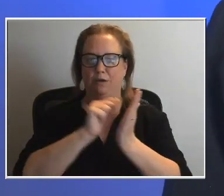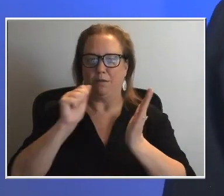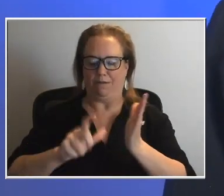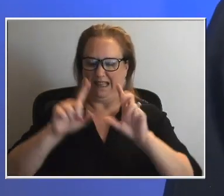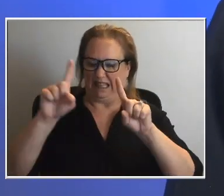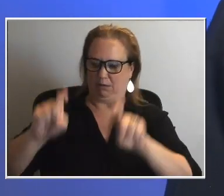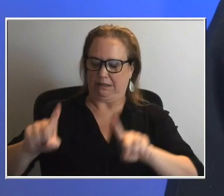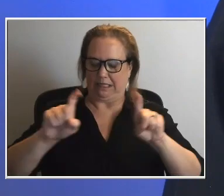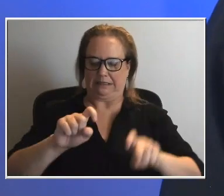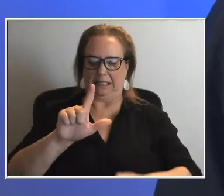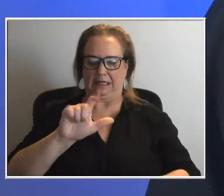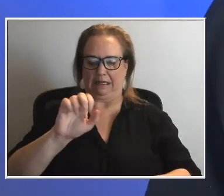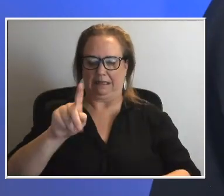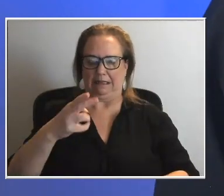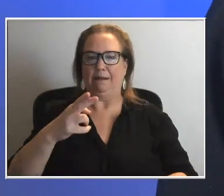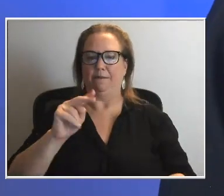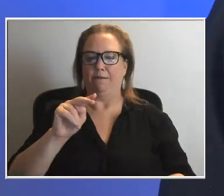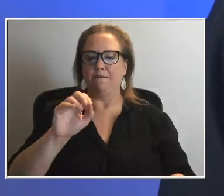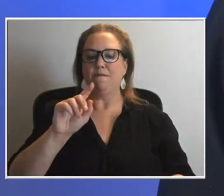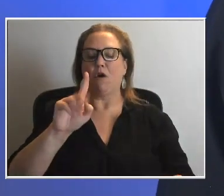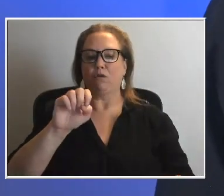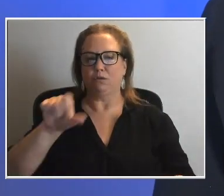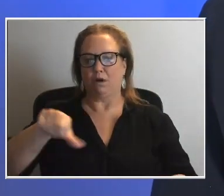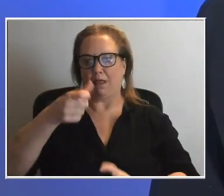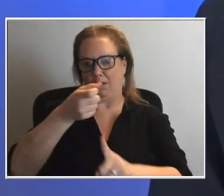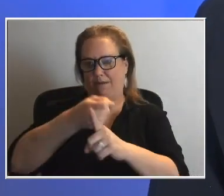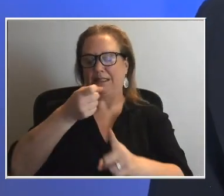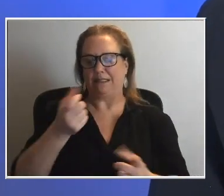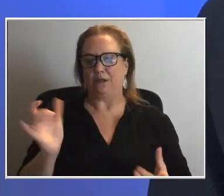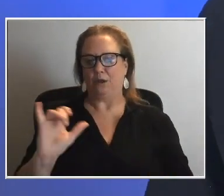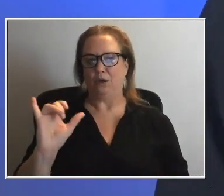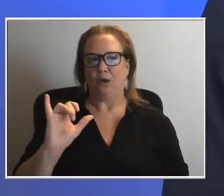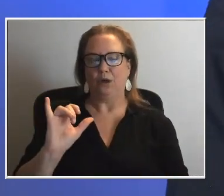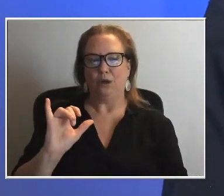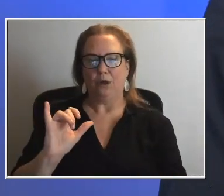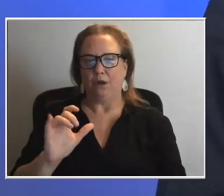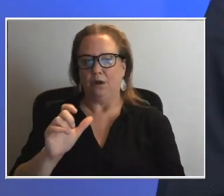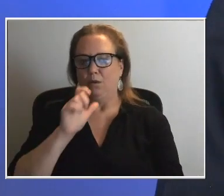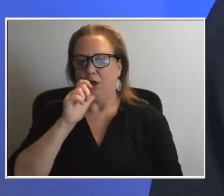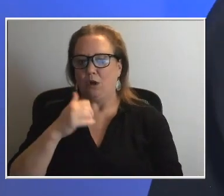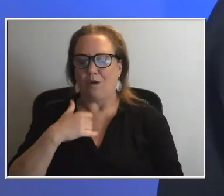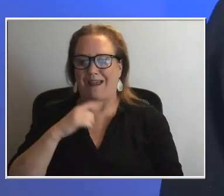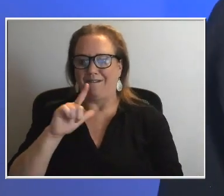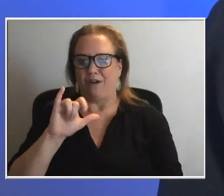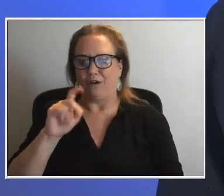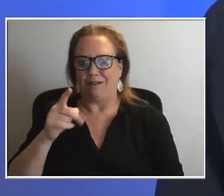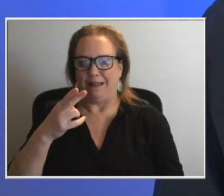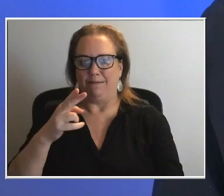you know, if I had anything else affected. And you know, when you don't have your lymph nodes in your neck,